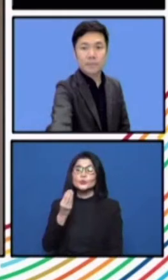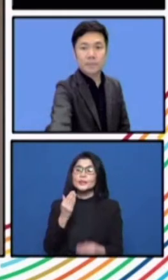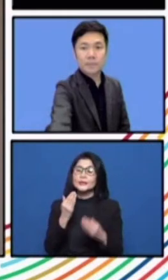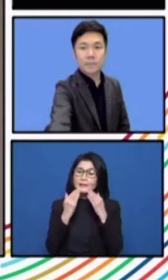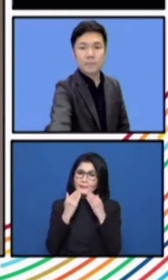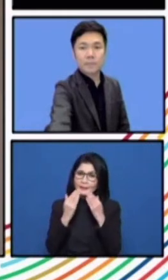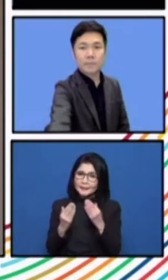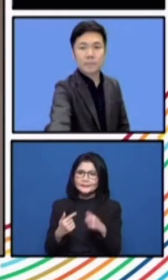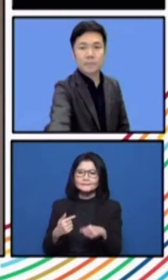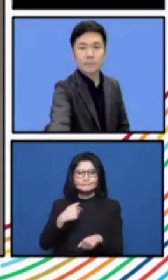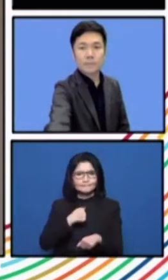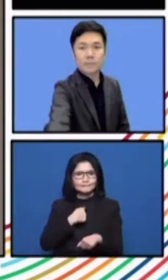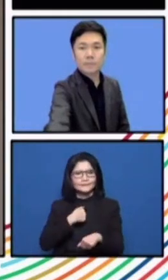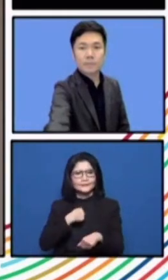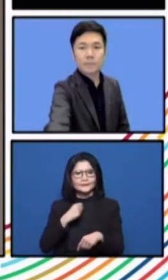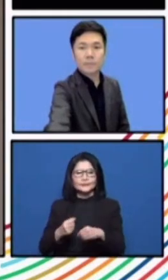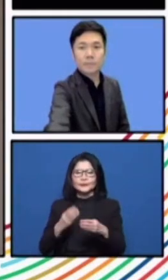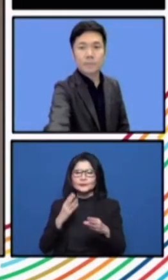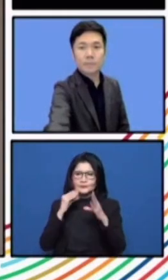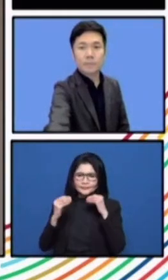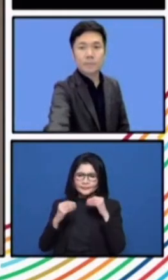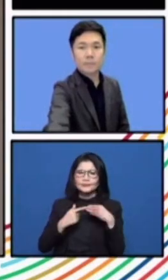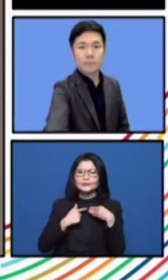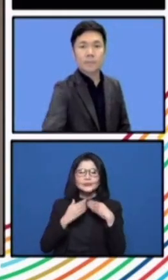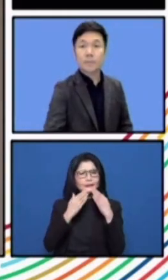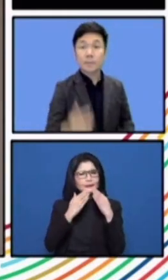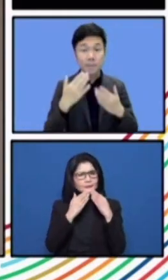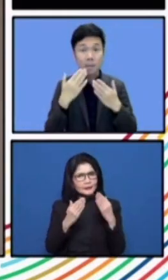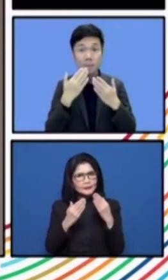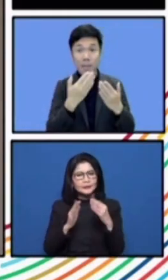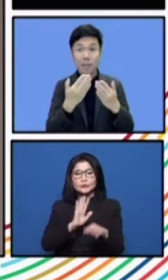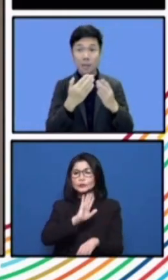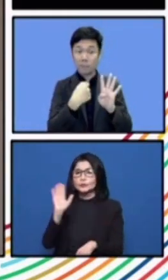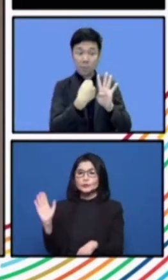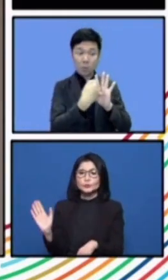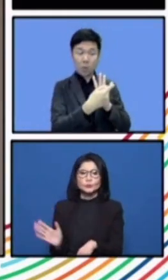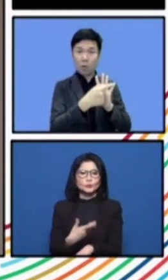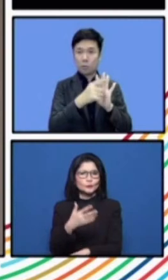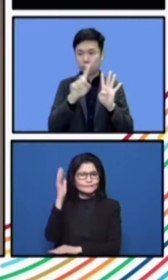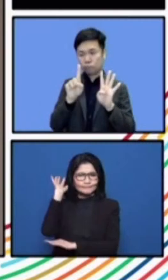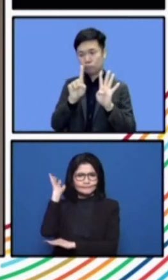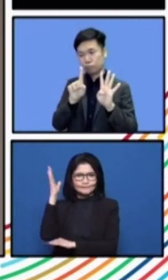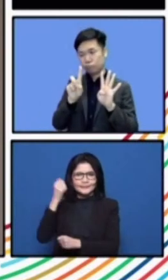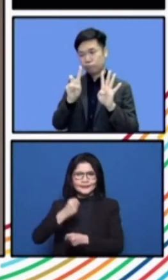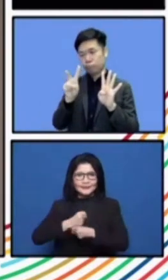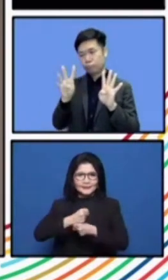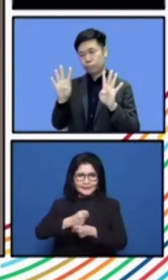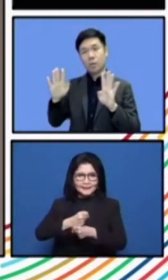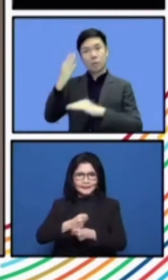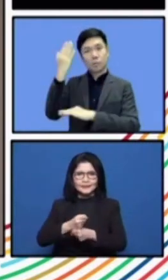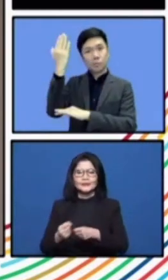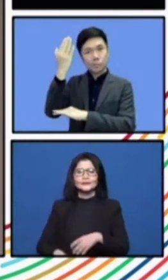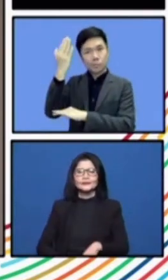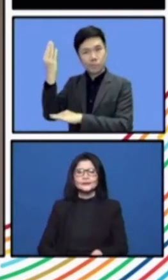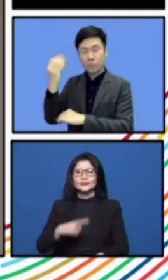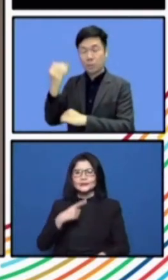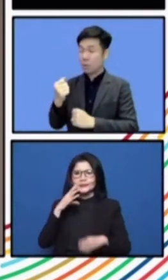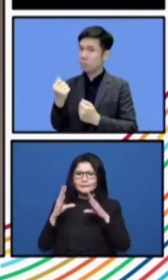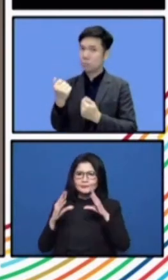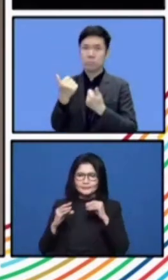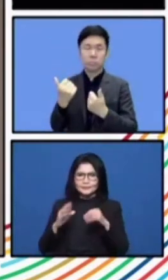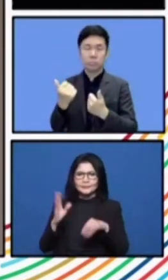to thank all the panelists and the delegates speaking this morning for their inspiring uh intervention